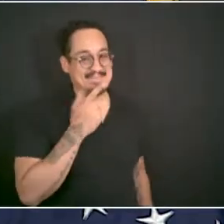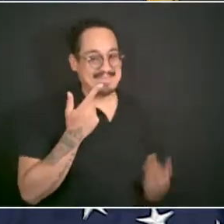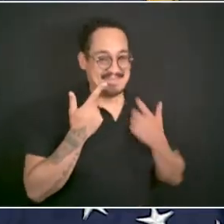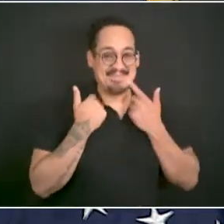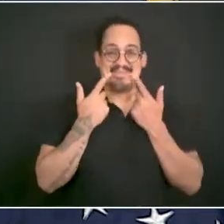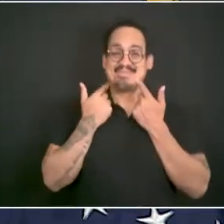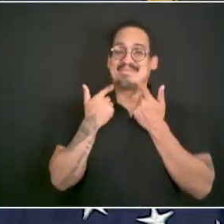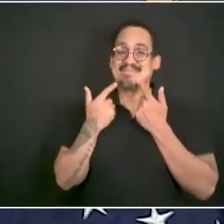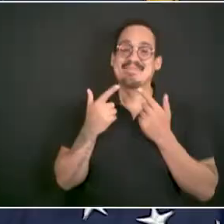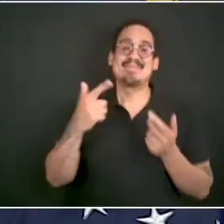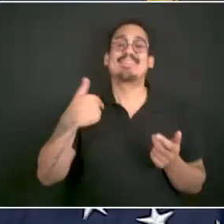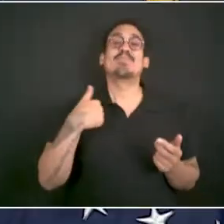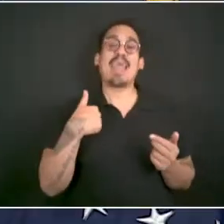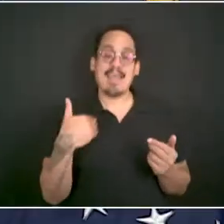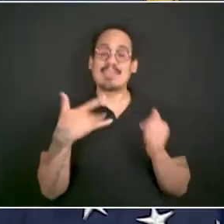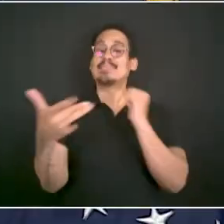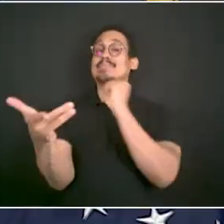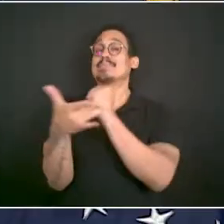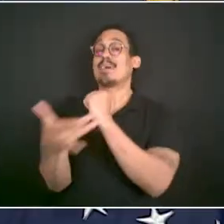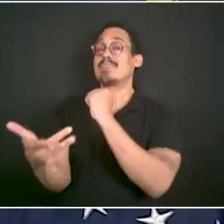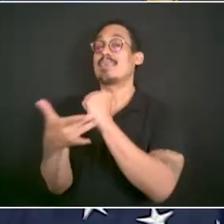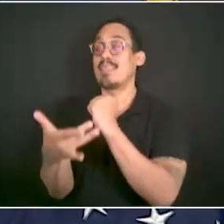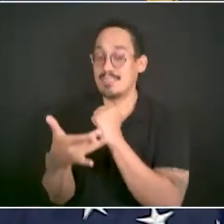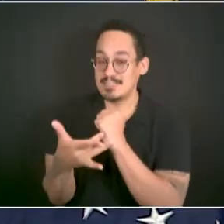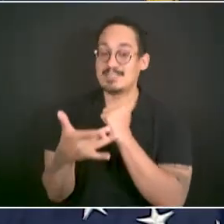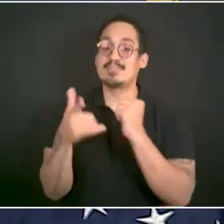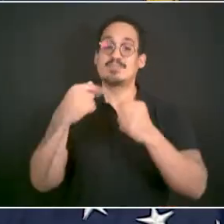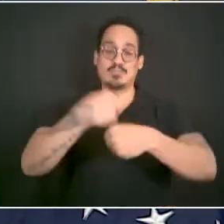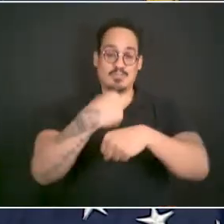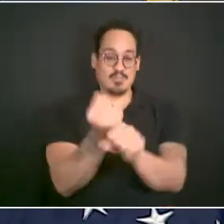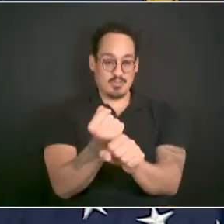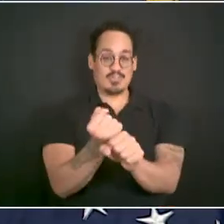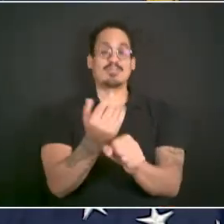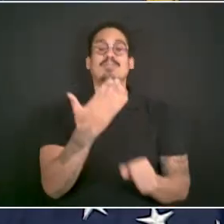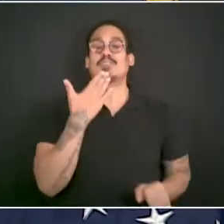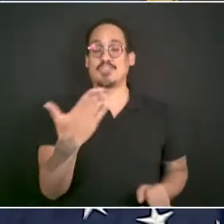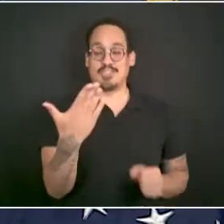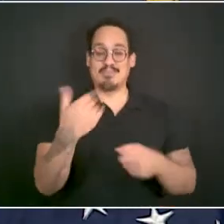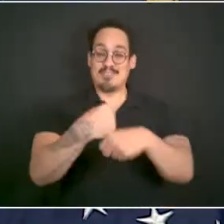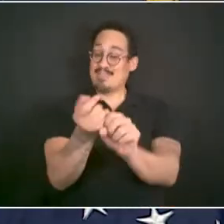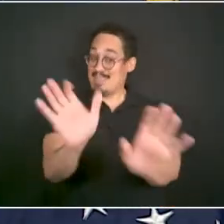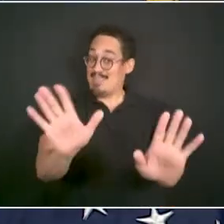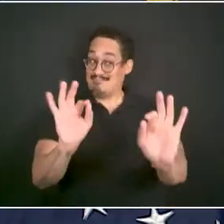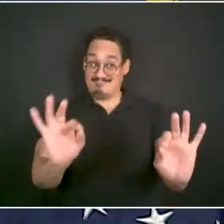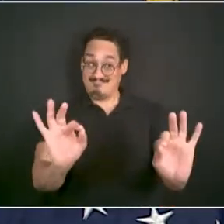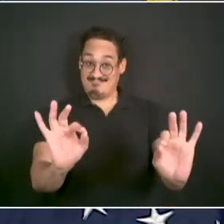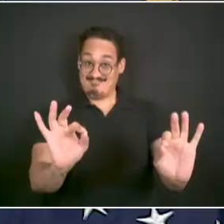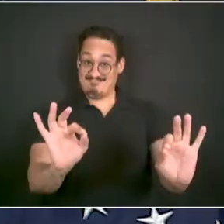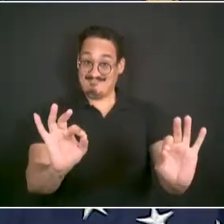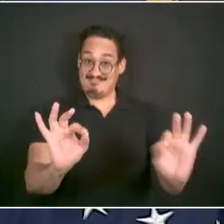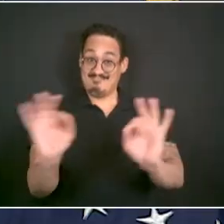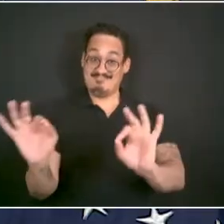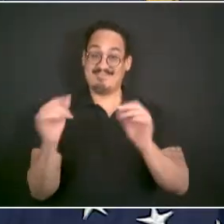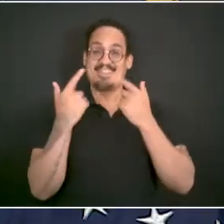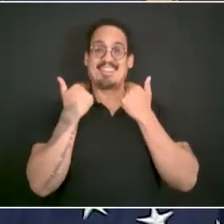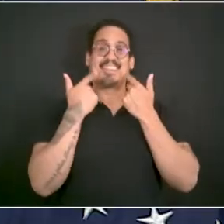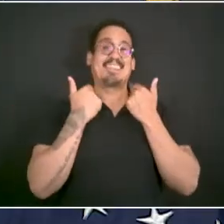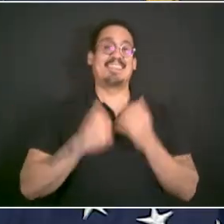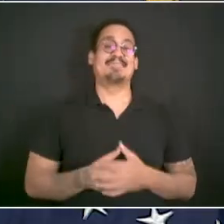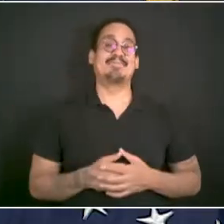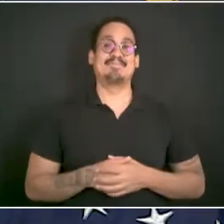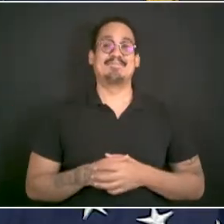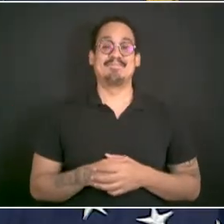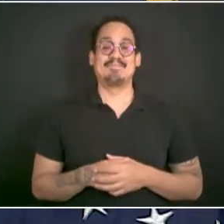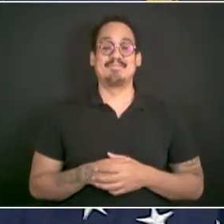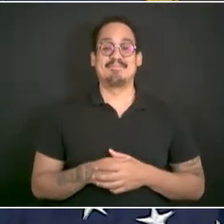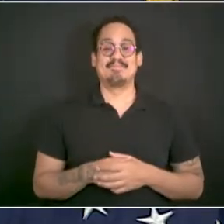We have the technology to produce a good product. How about that? Is there a link between you and the